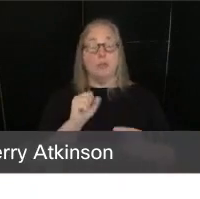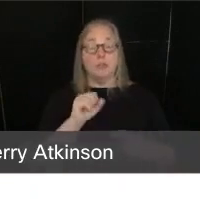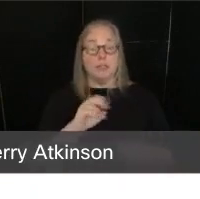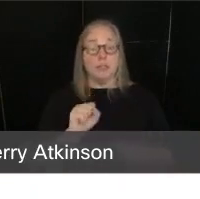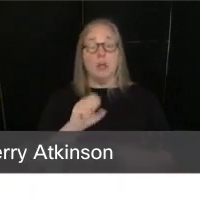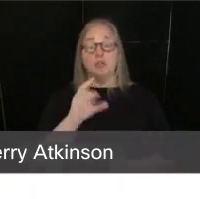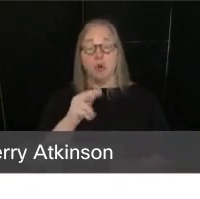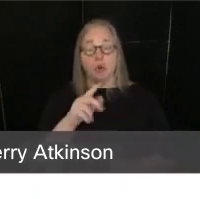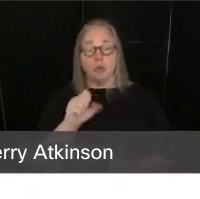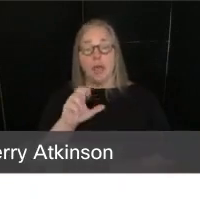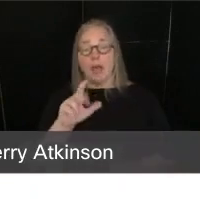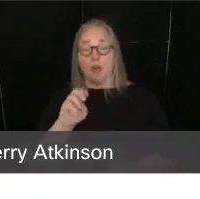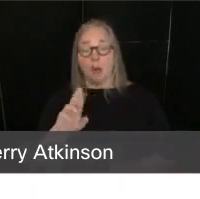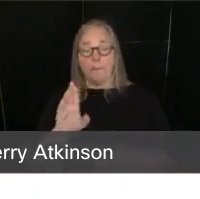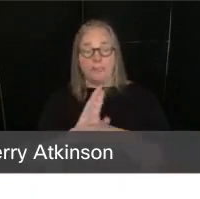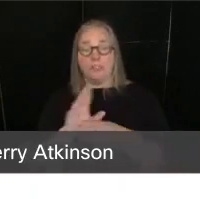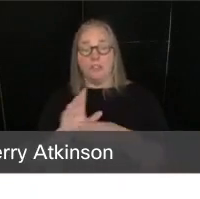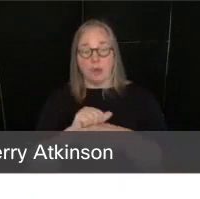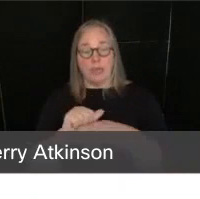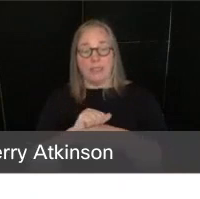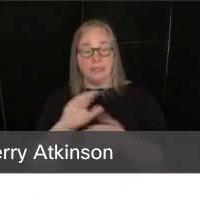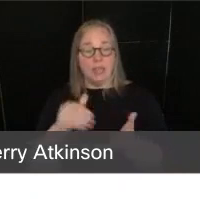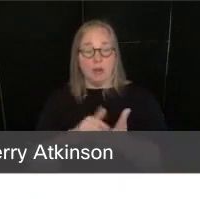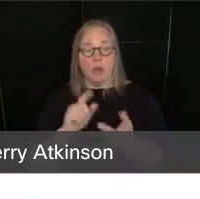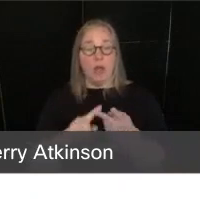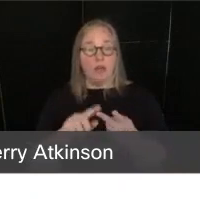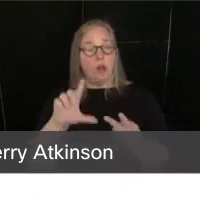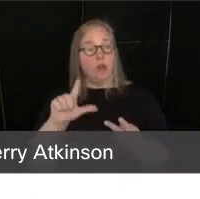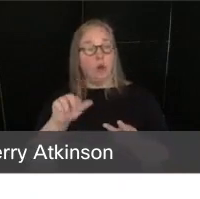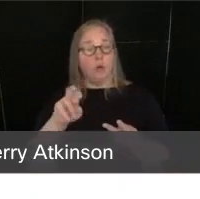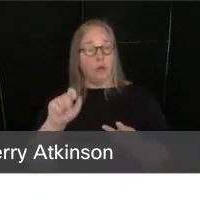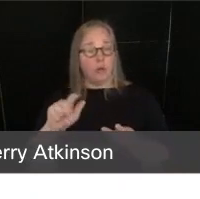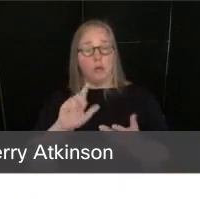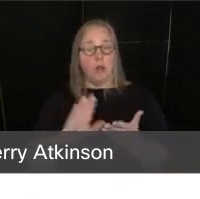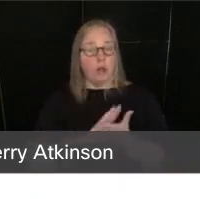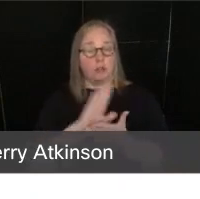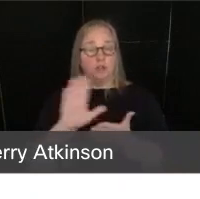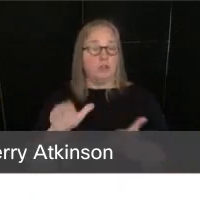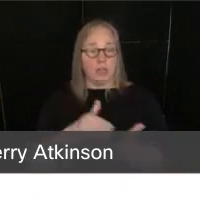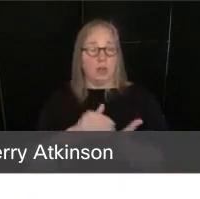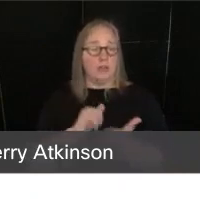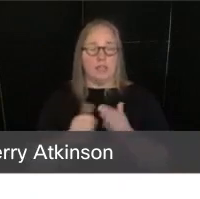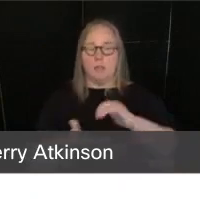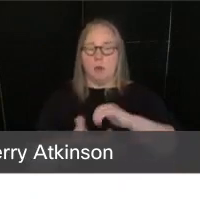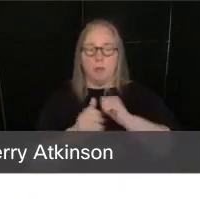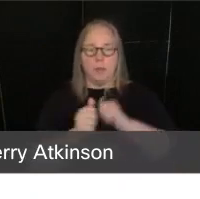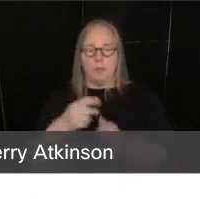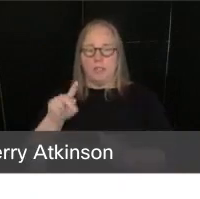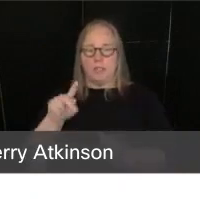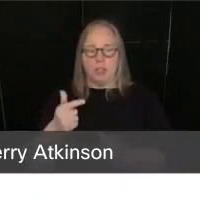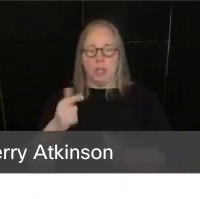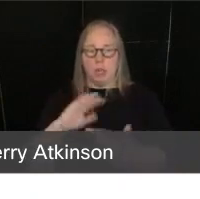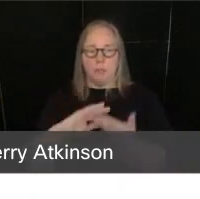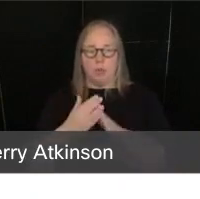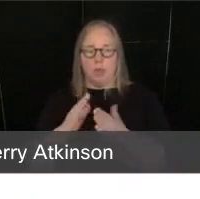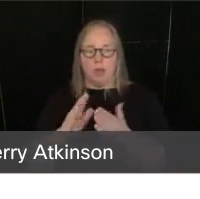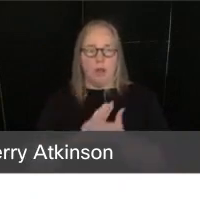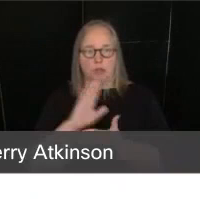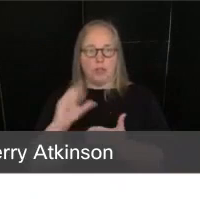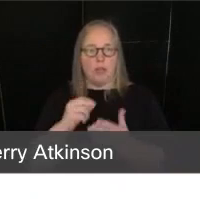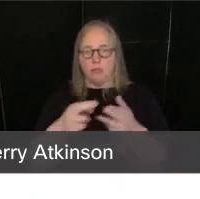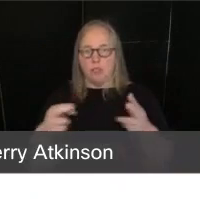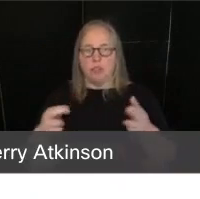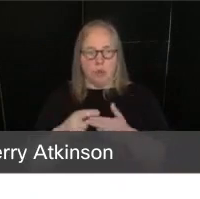and the Laurel College Center, which is a partnership with Prince George's Community College and a regional higher ed center